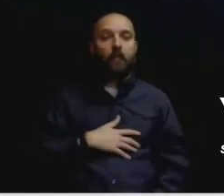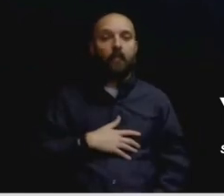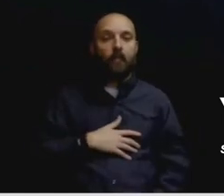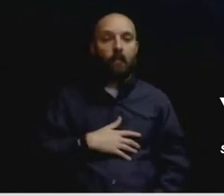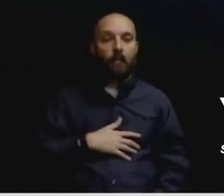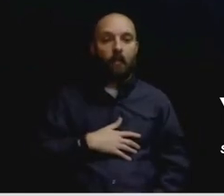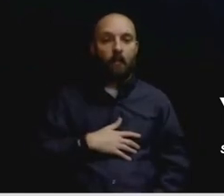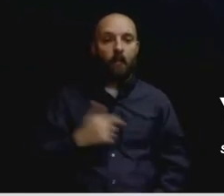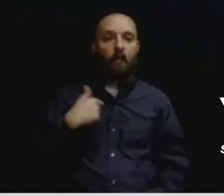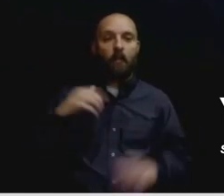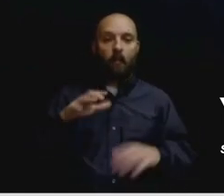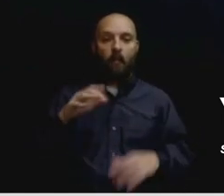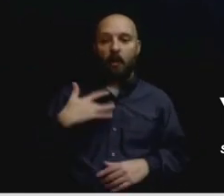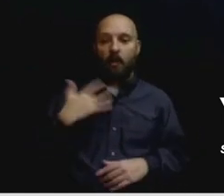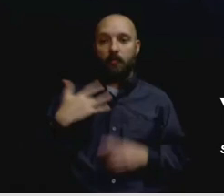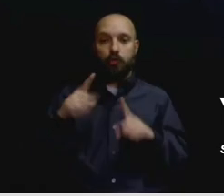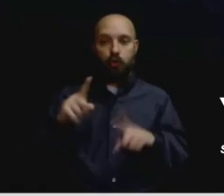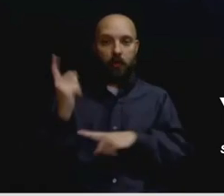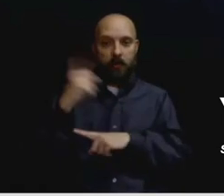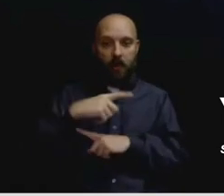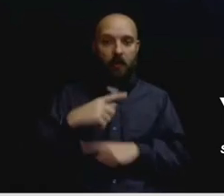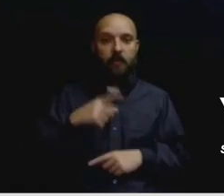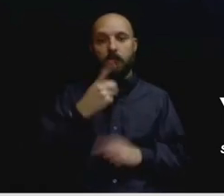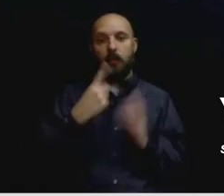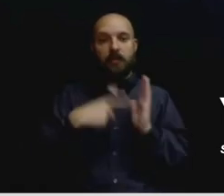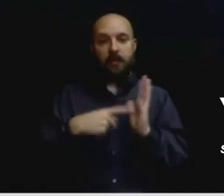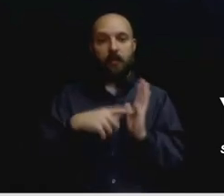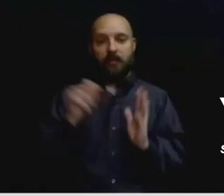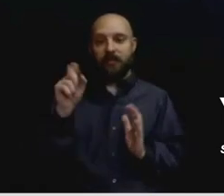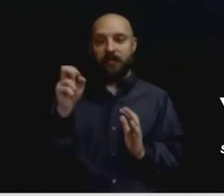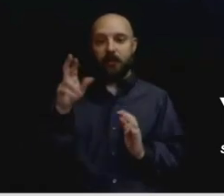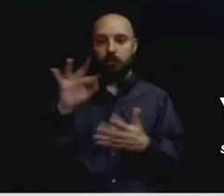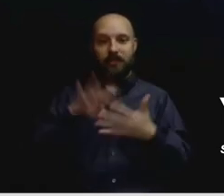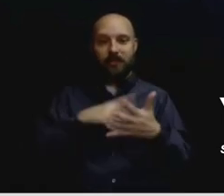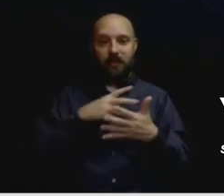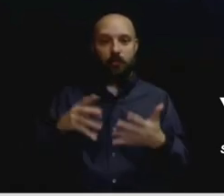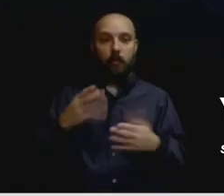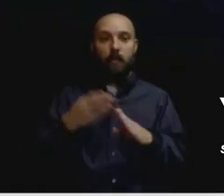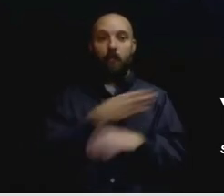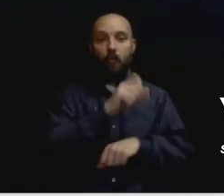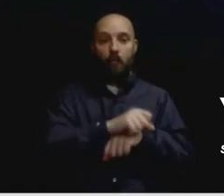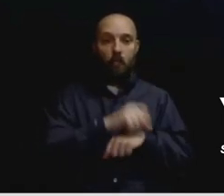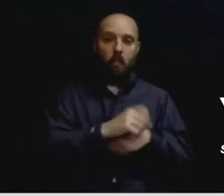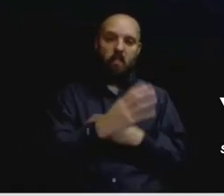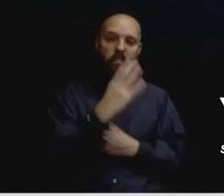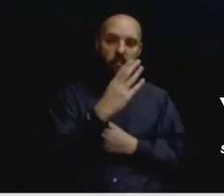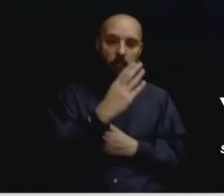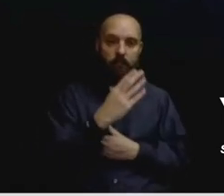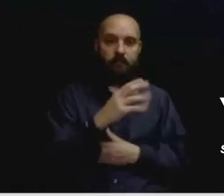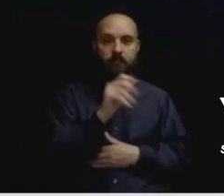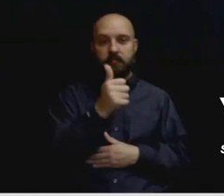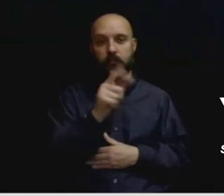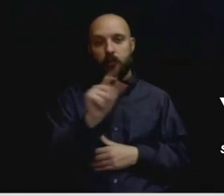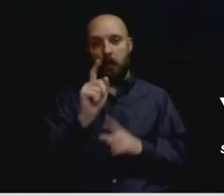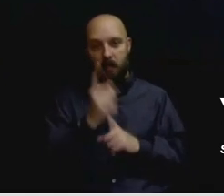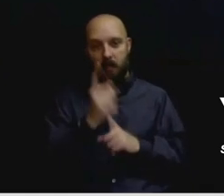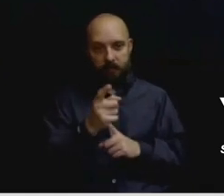So I do sensory throughout my day. Here's an example sensory schedule. Before work / in the morning, 10 to 20